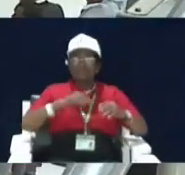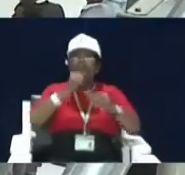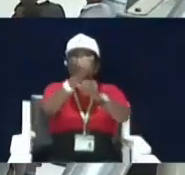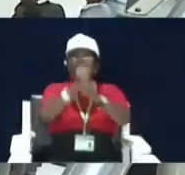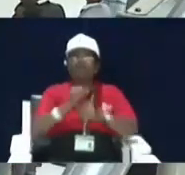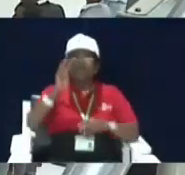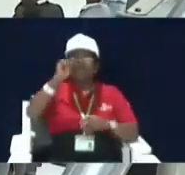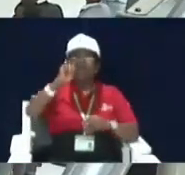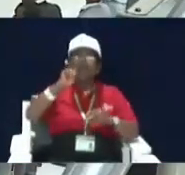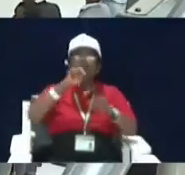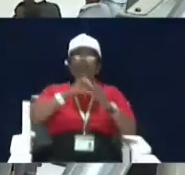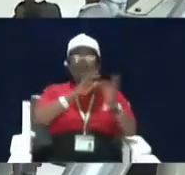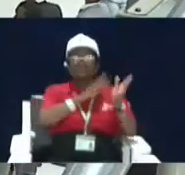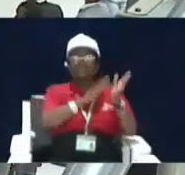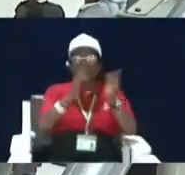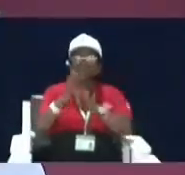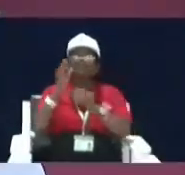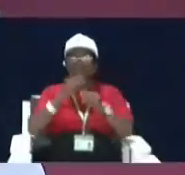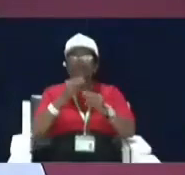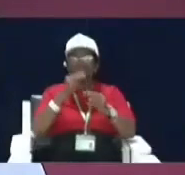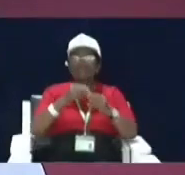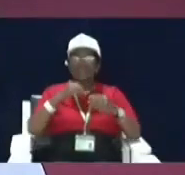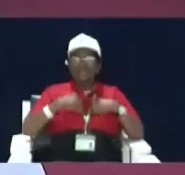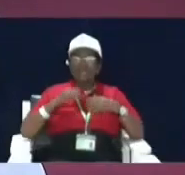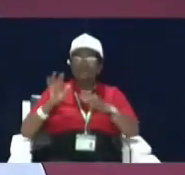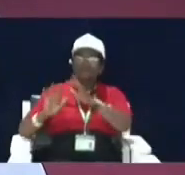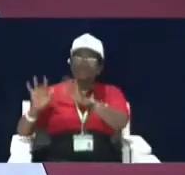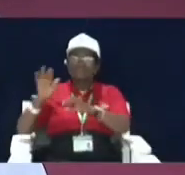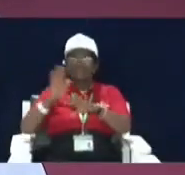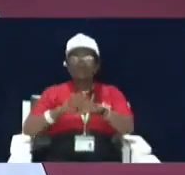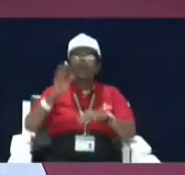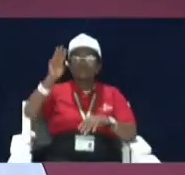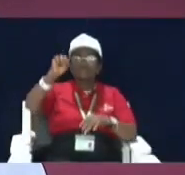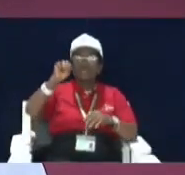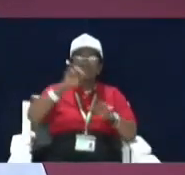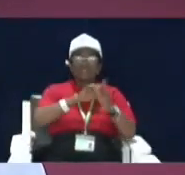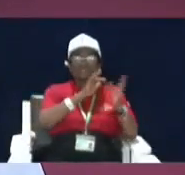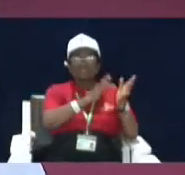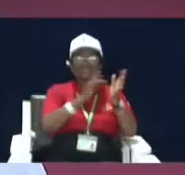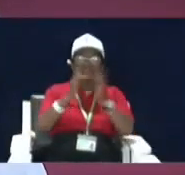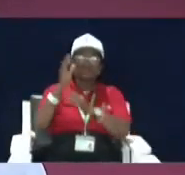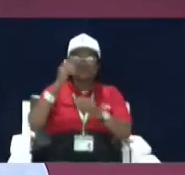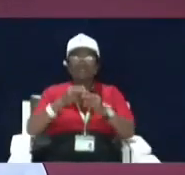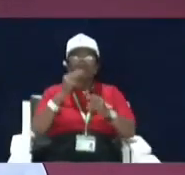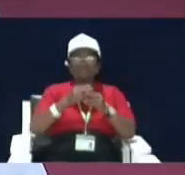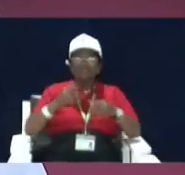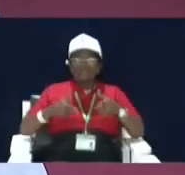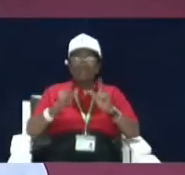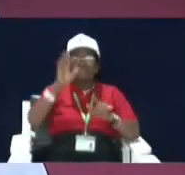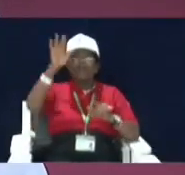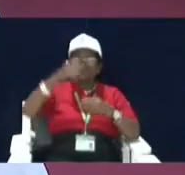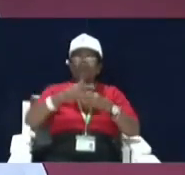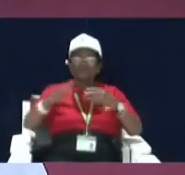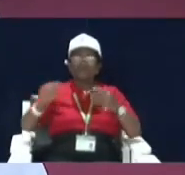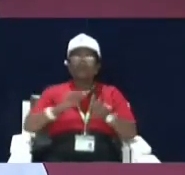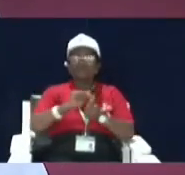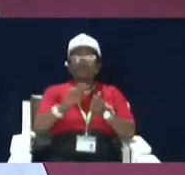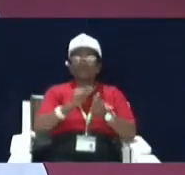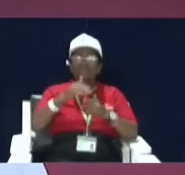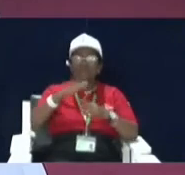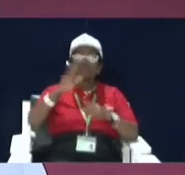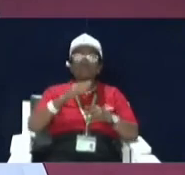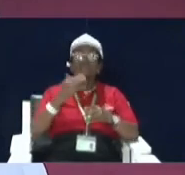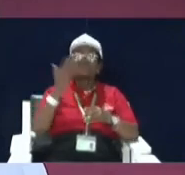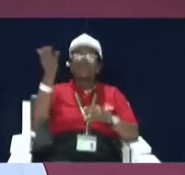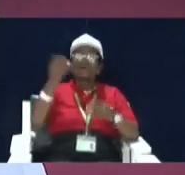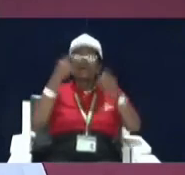name. Have mercy on them in Jesus' name. Amen. Let your blood wash away their sins in Jesus' name.